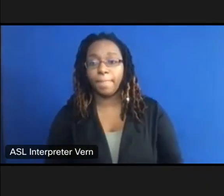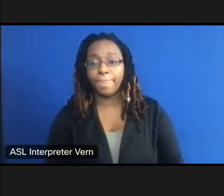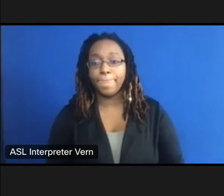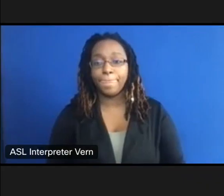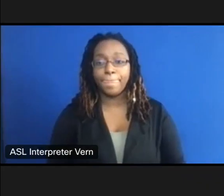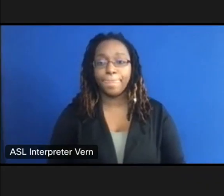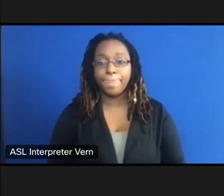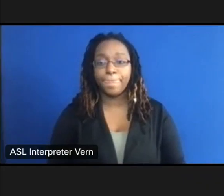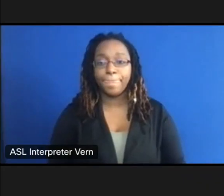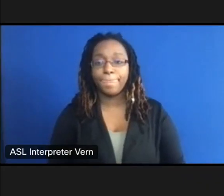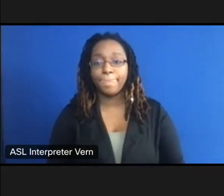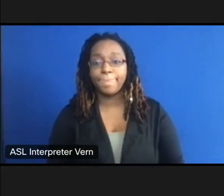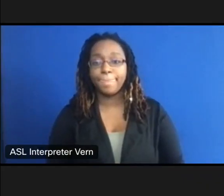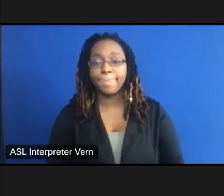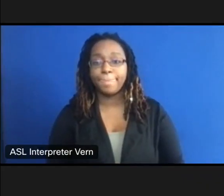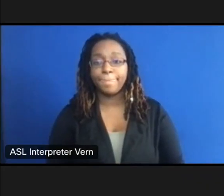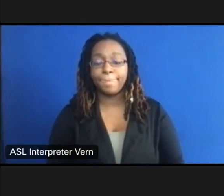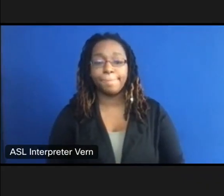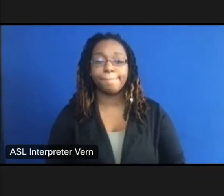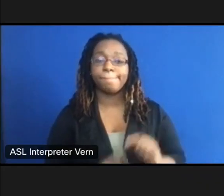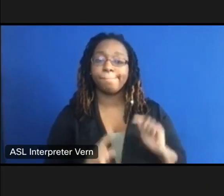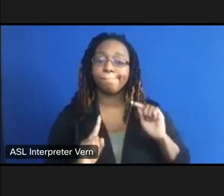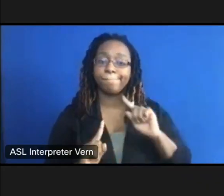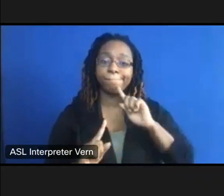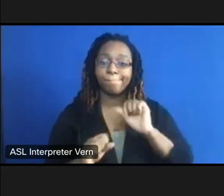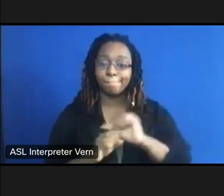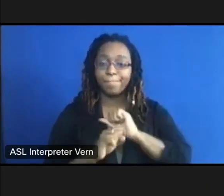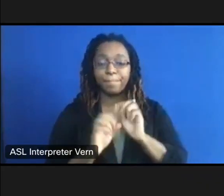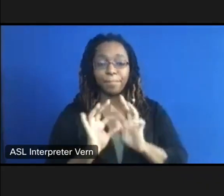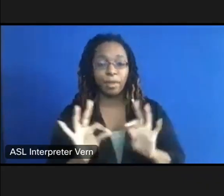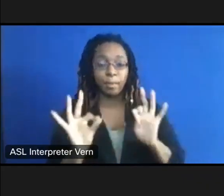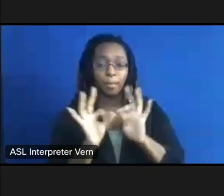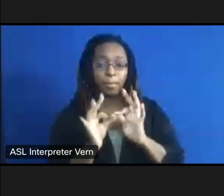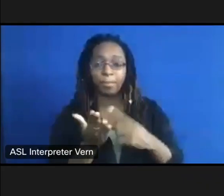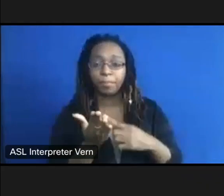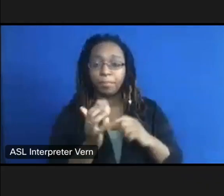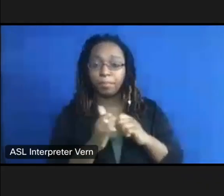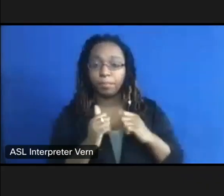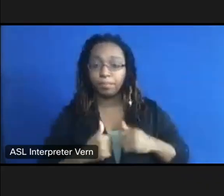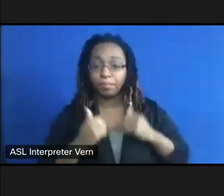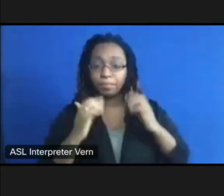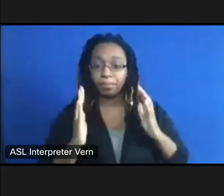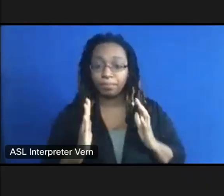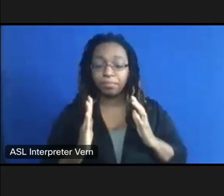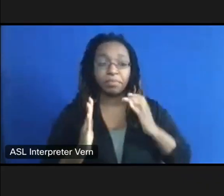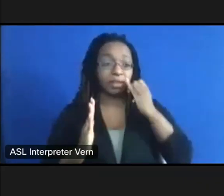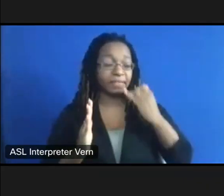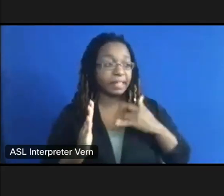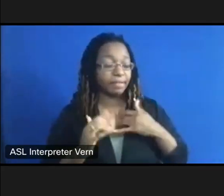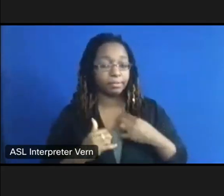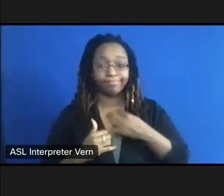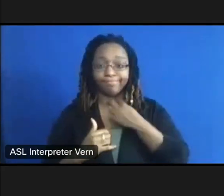And this is also really important to talk with survivors with as well. If they feel like they don't have anyone to turn to,